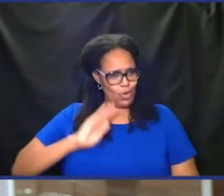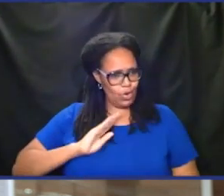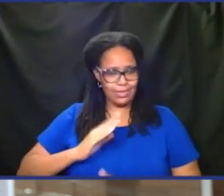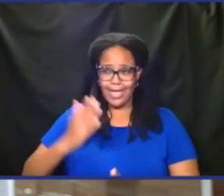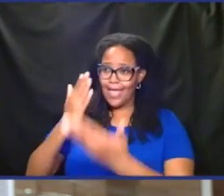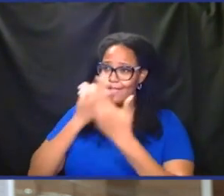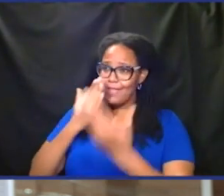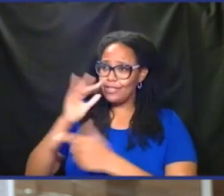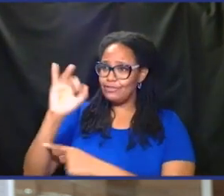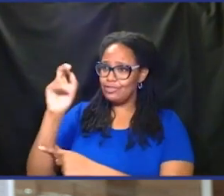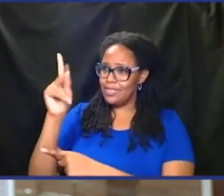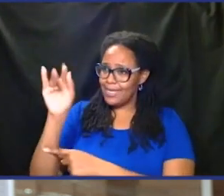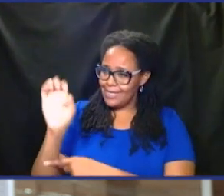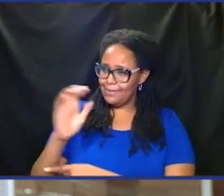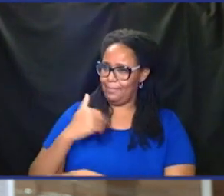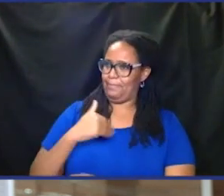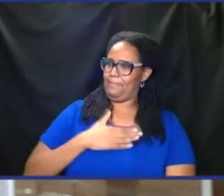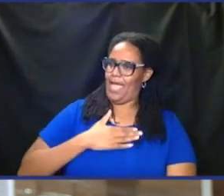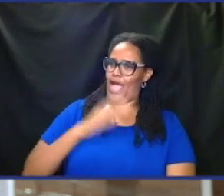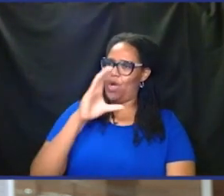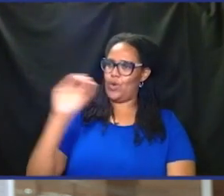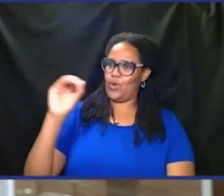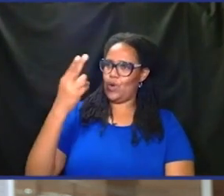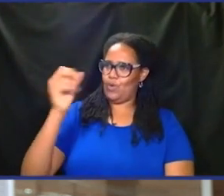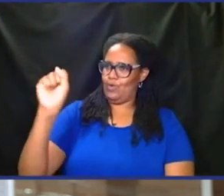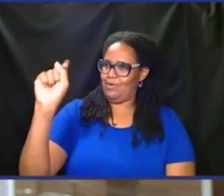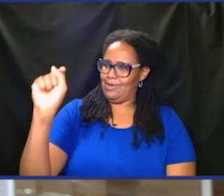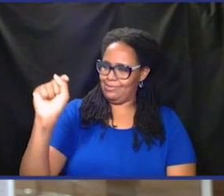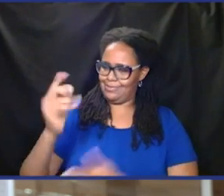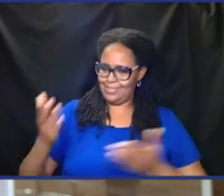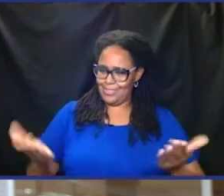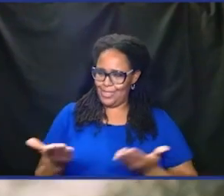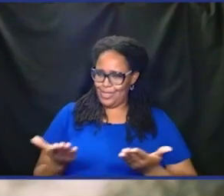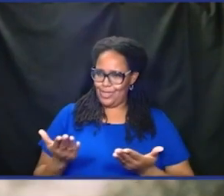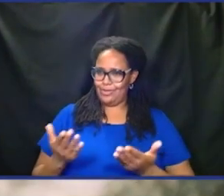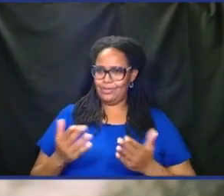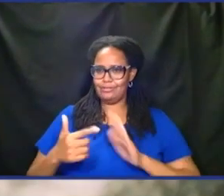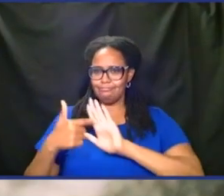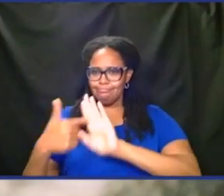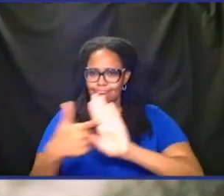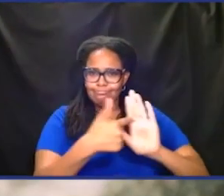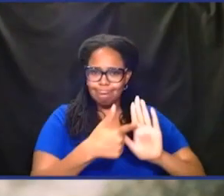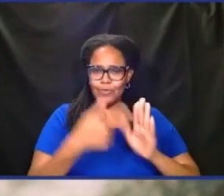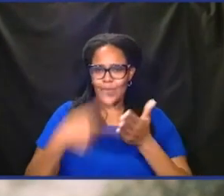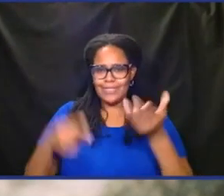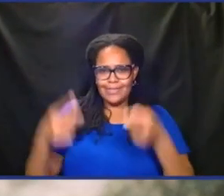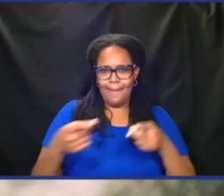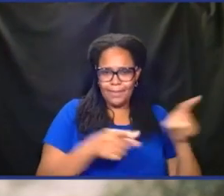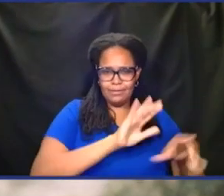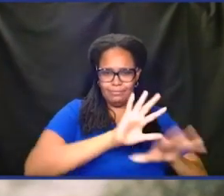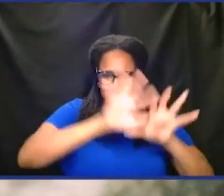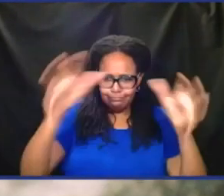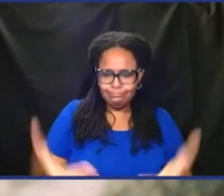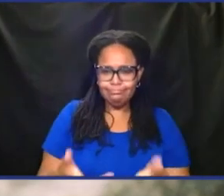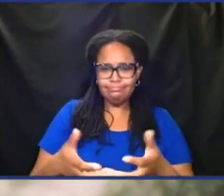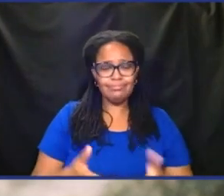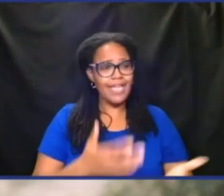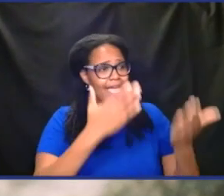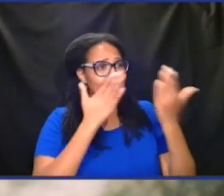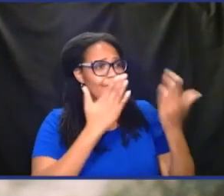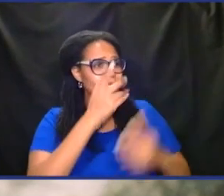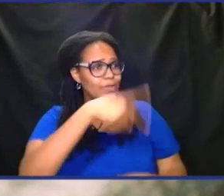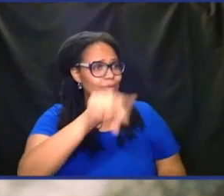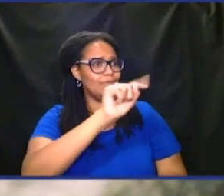co-host on this live stream to showcase health heroes around the world. Thank you so much, Tony. And thanks